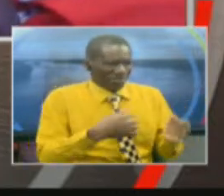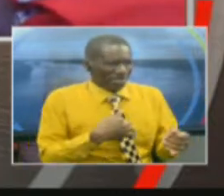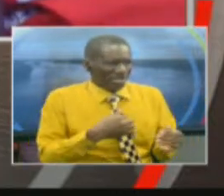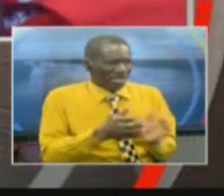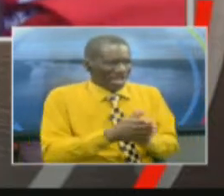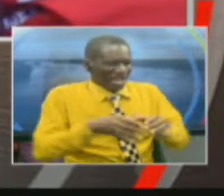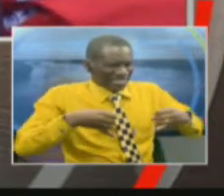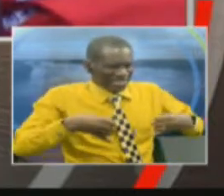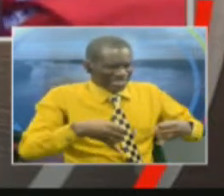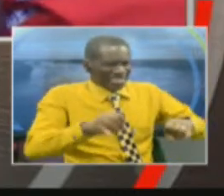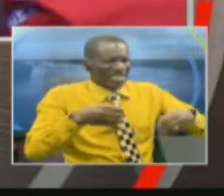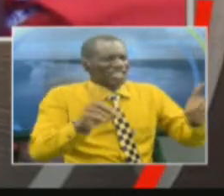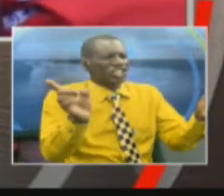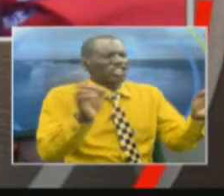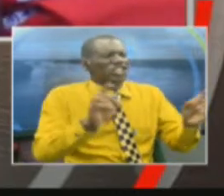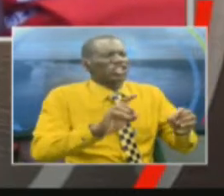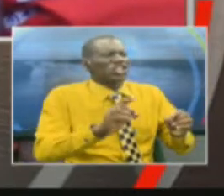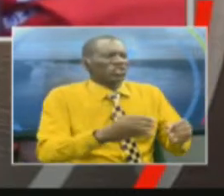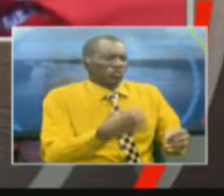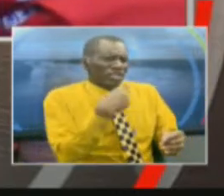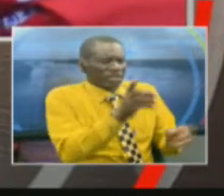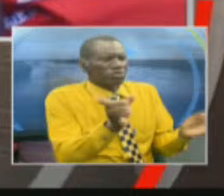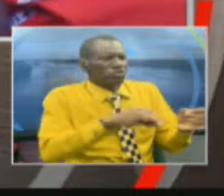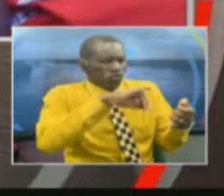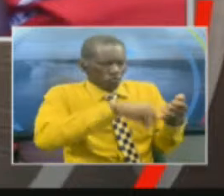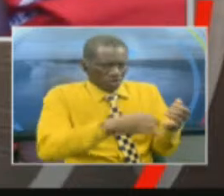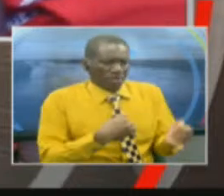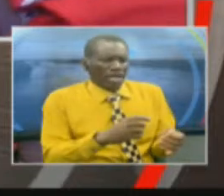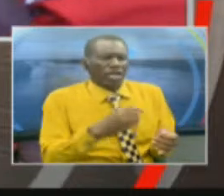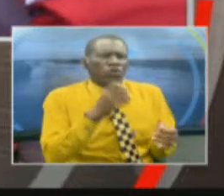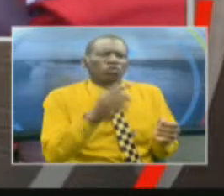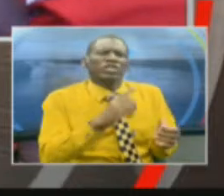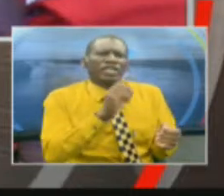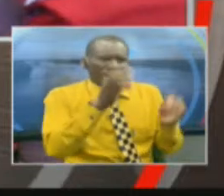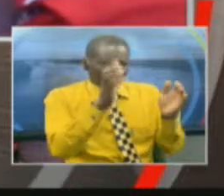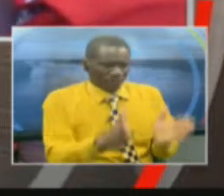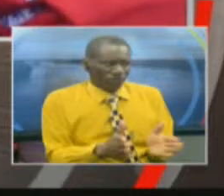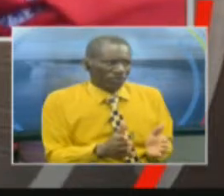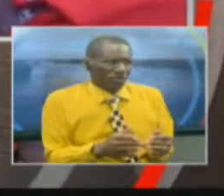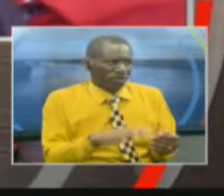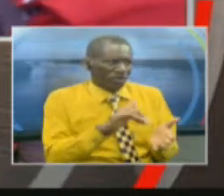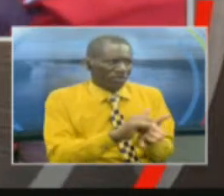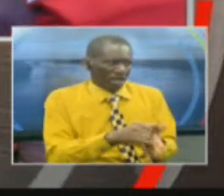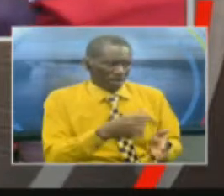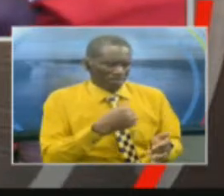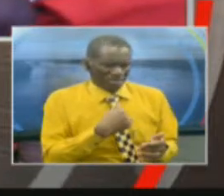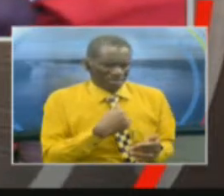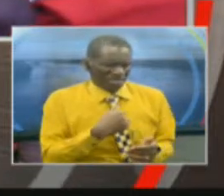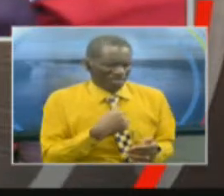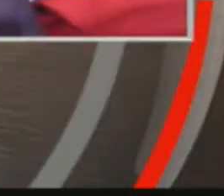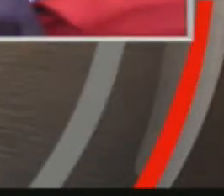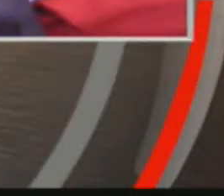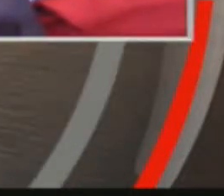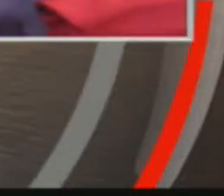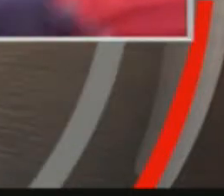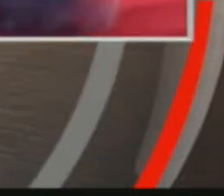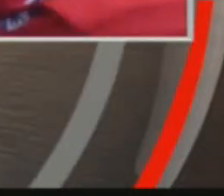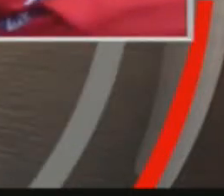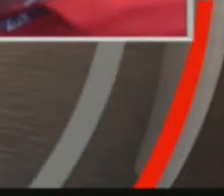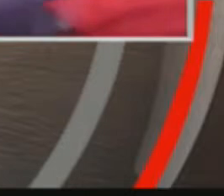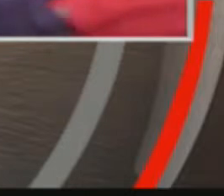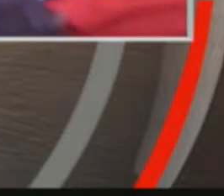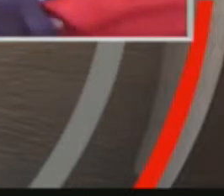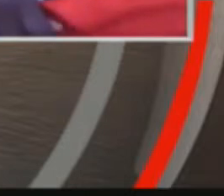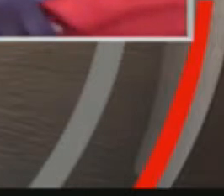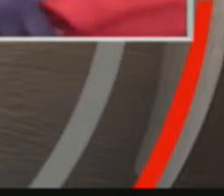tried to discourage him. Like I would tell somebody that Me, if you want to be friends